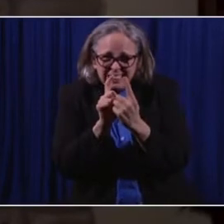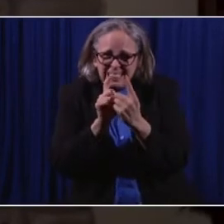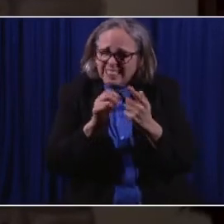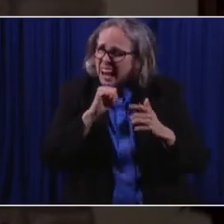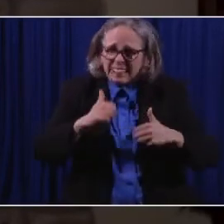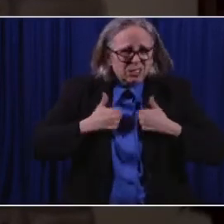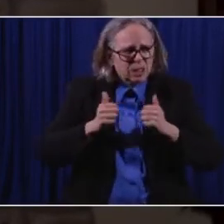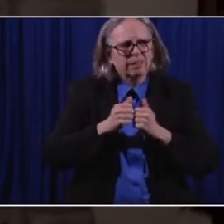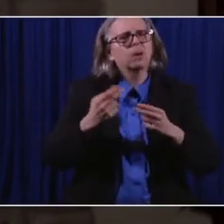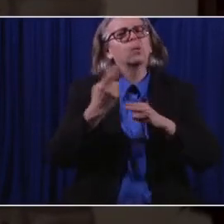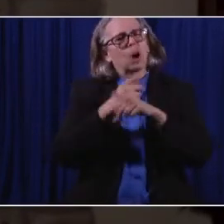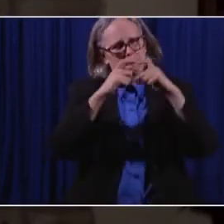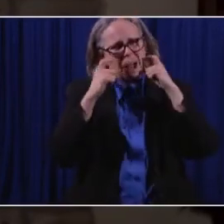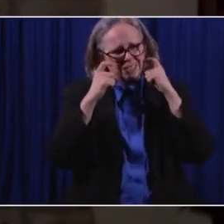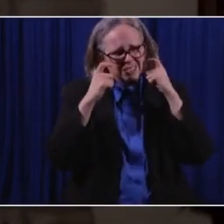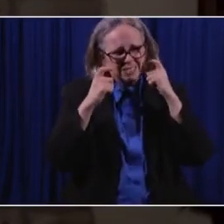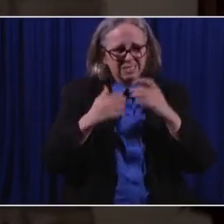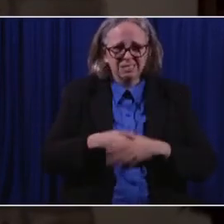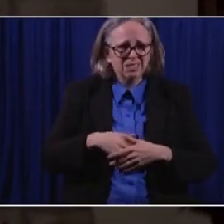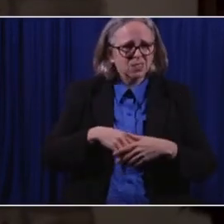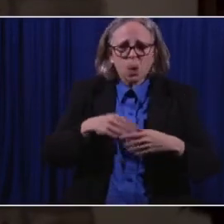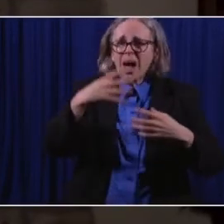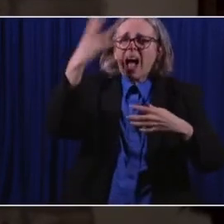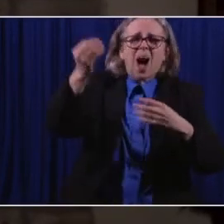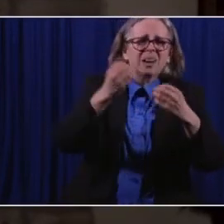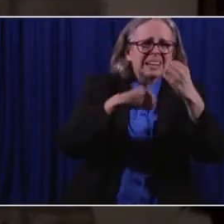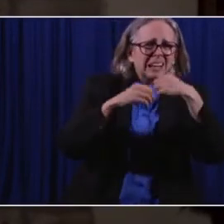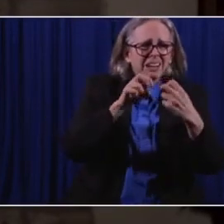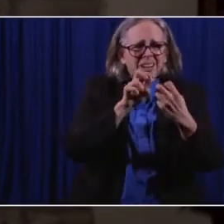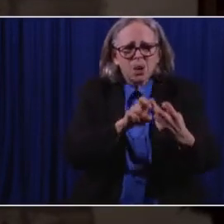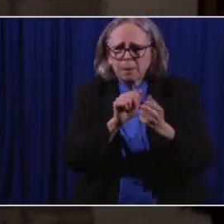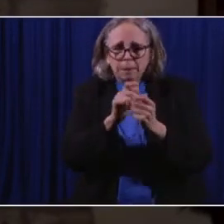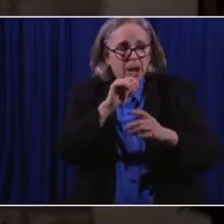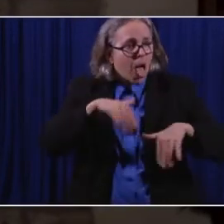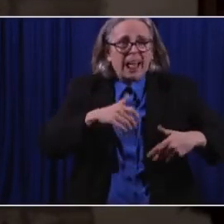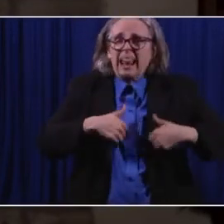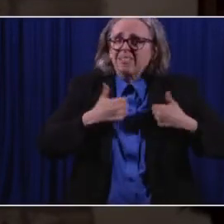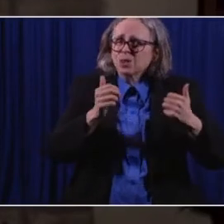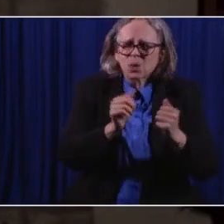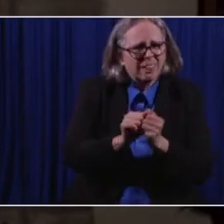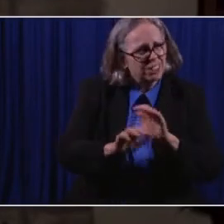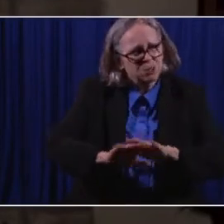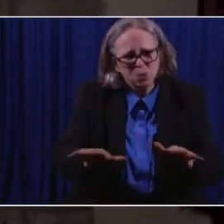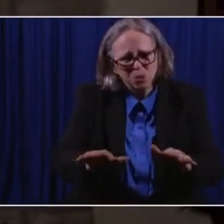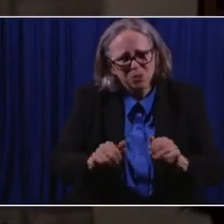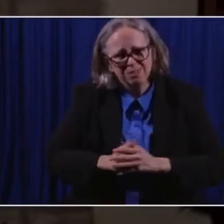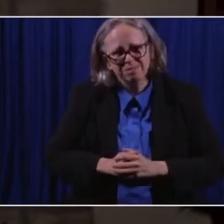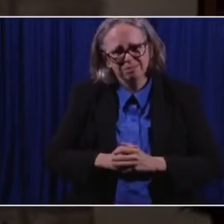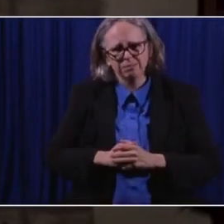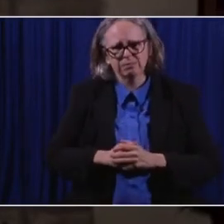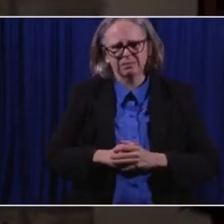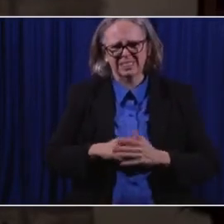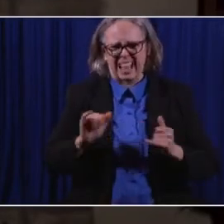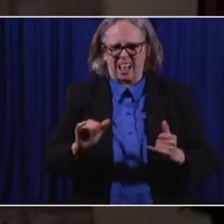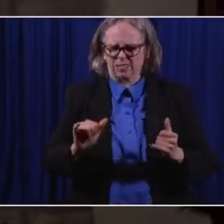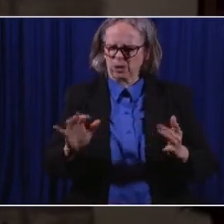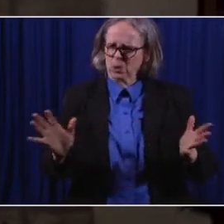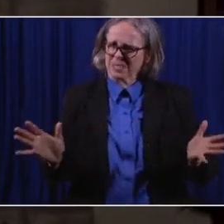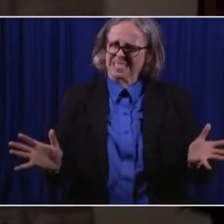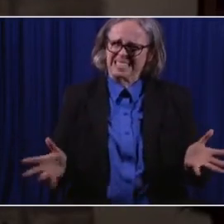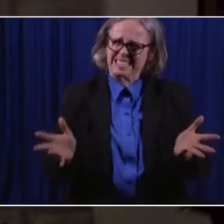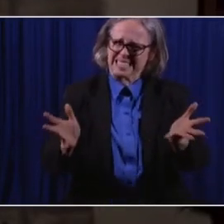who's not in your immediate household. And we've got to execute on the vaccines. what we've talked